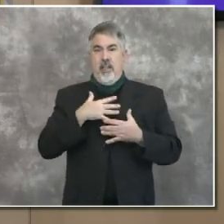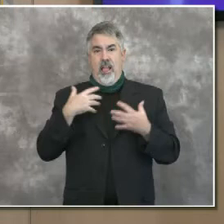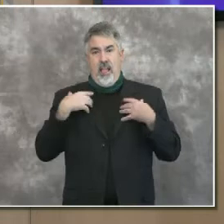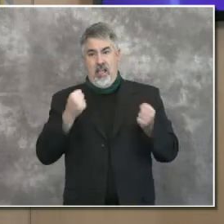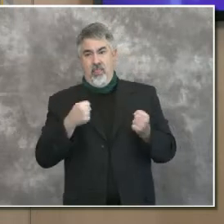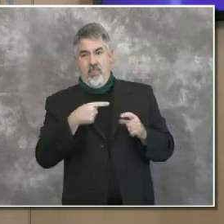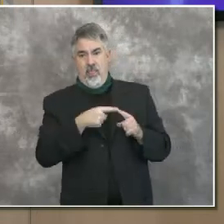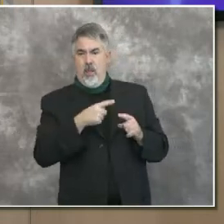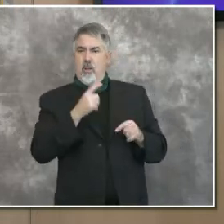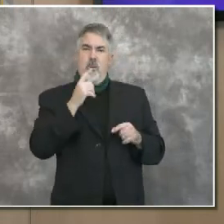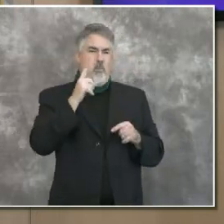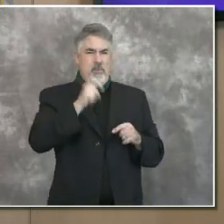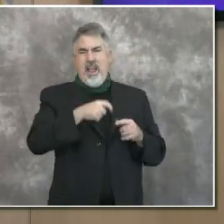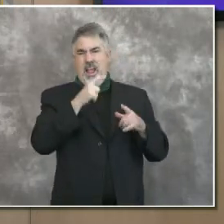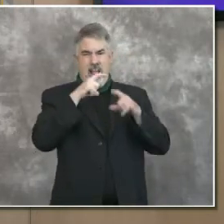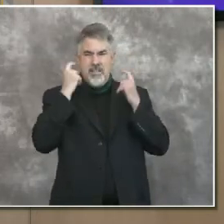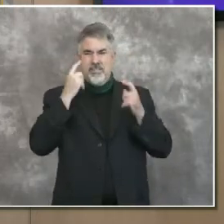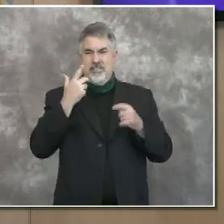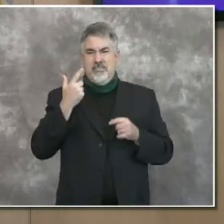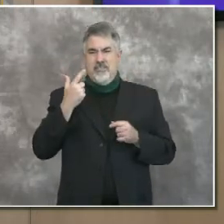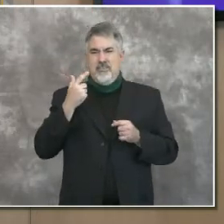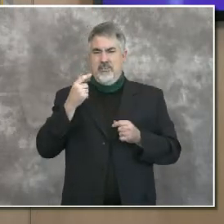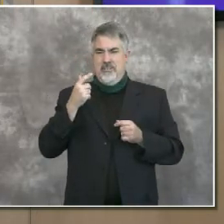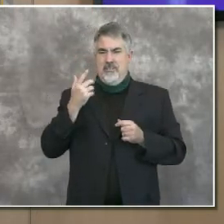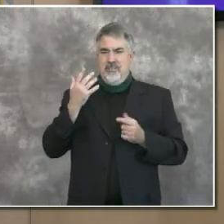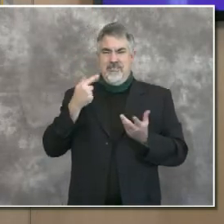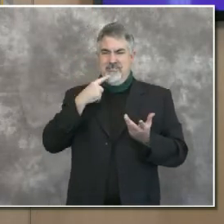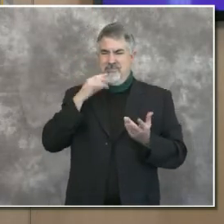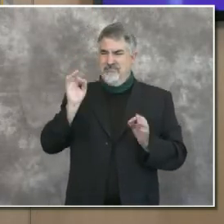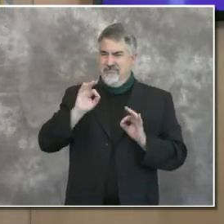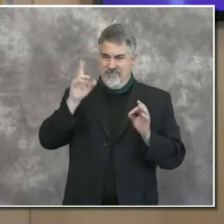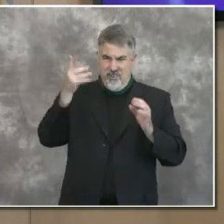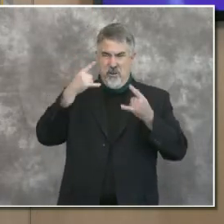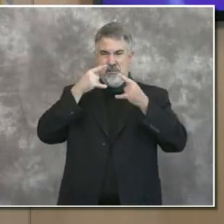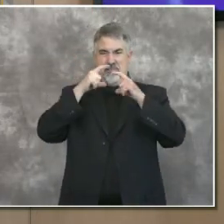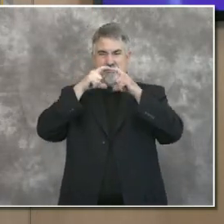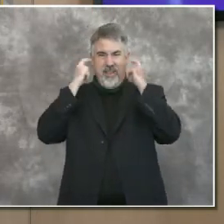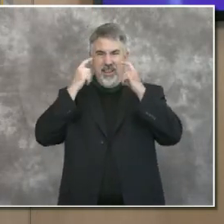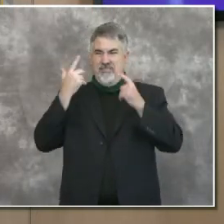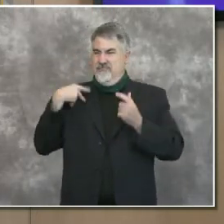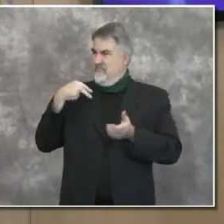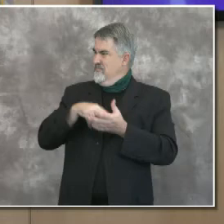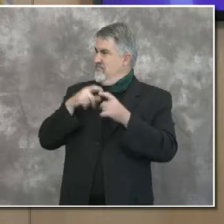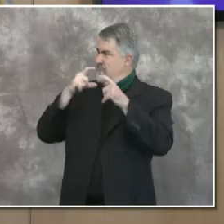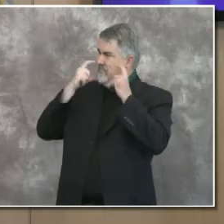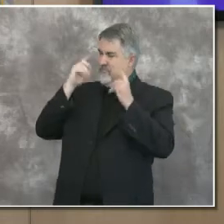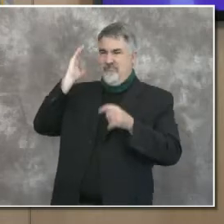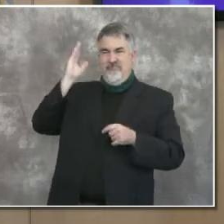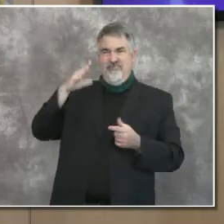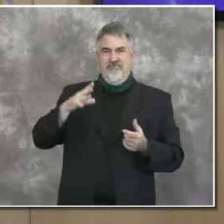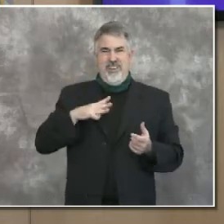folks, this is not that big of a deal. I'm standing in front of you doing a press conference without even removing it.